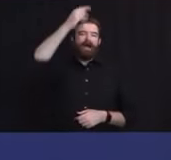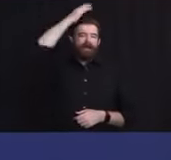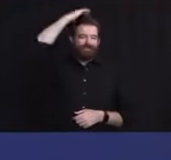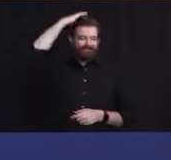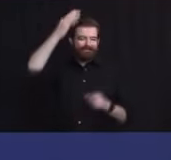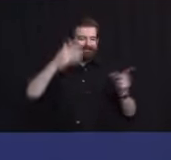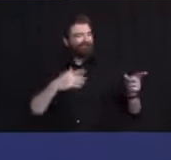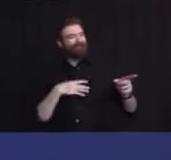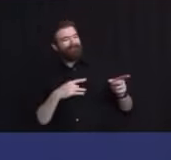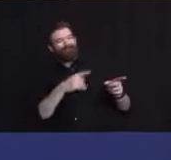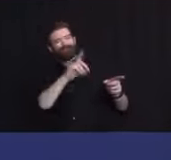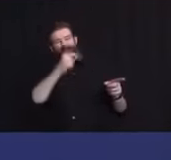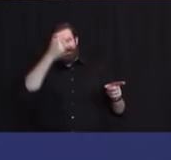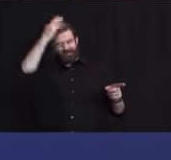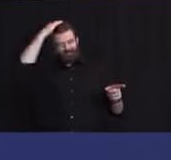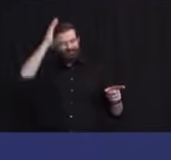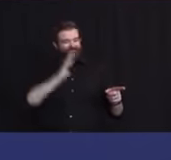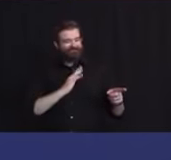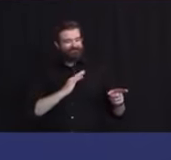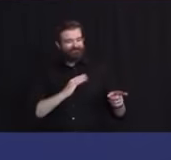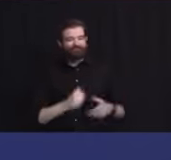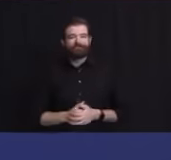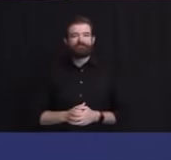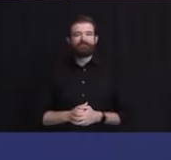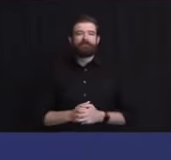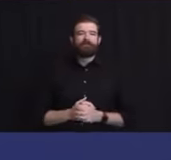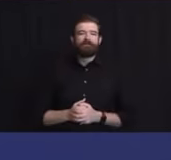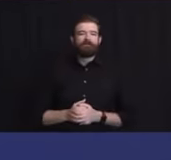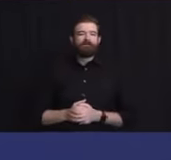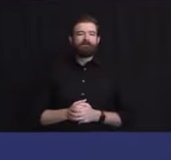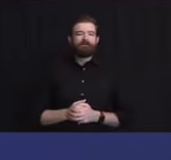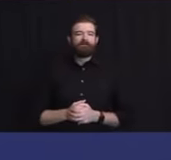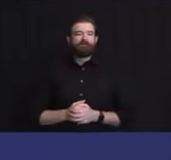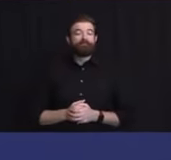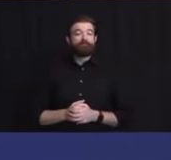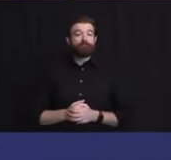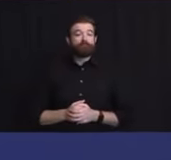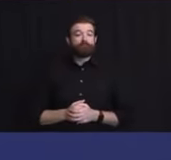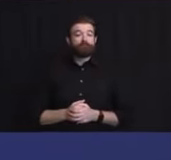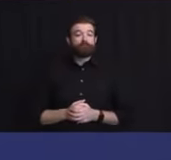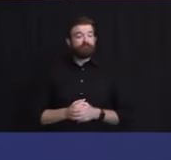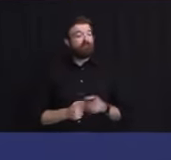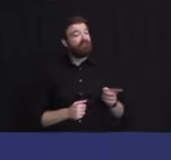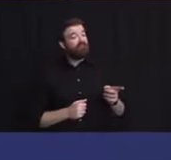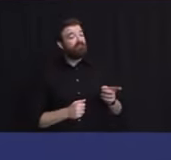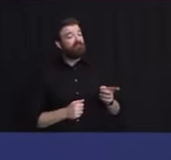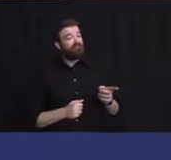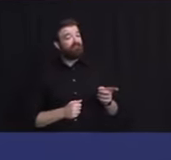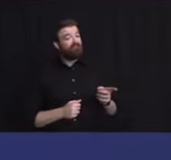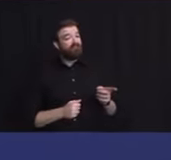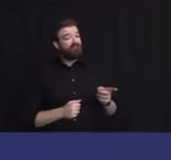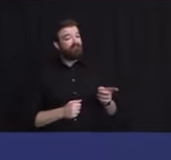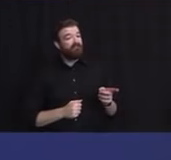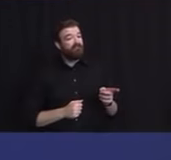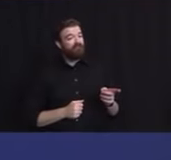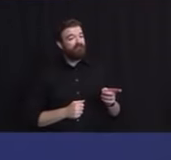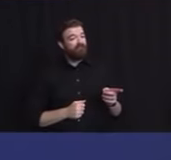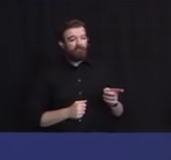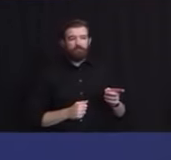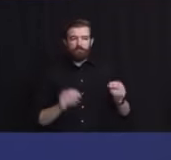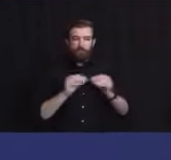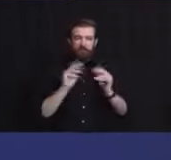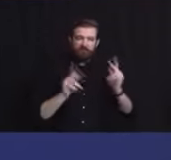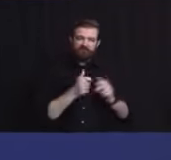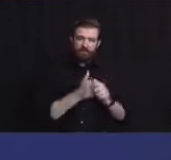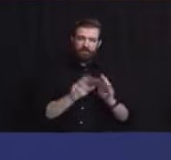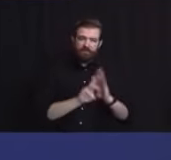We'll leave compliance where it is. That's a higher batting average than we've had of late, so that's a little bit concerning. So we got to make sure we're doing the right things.